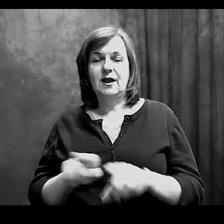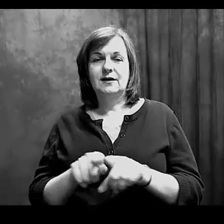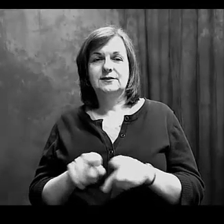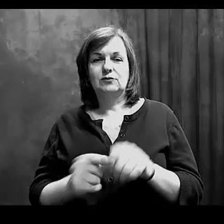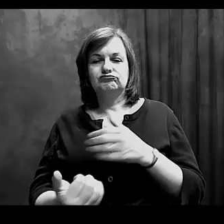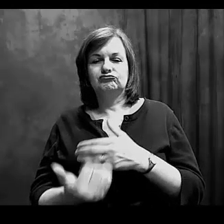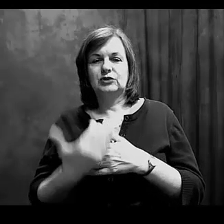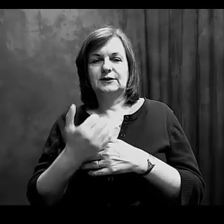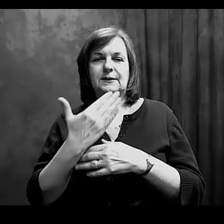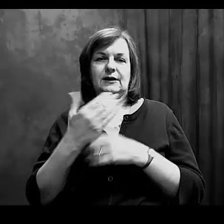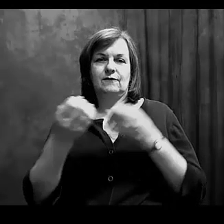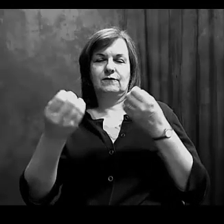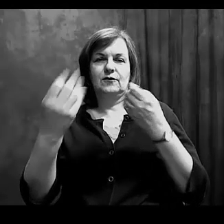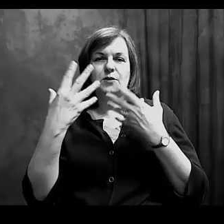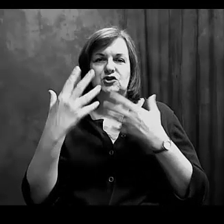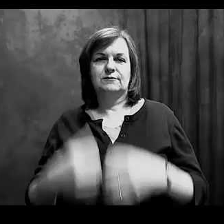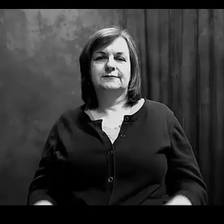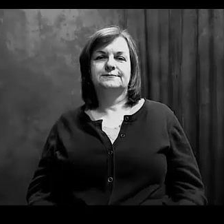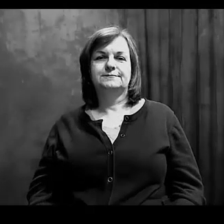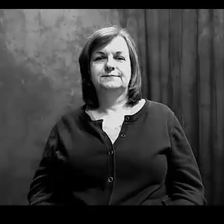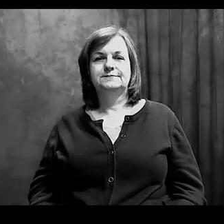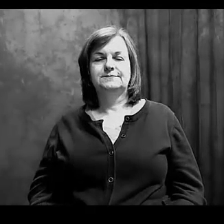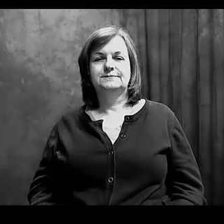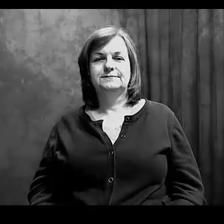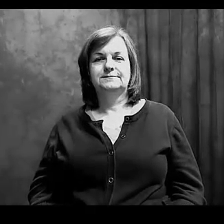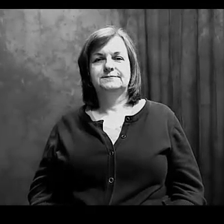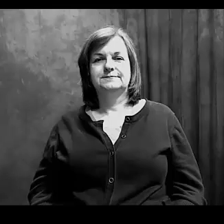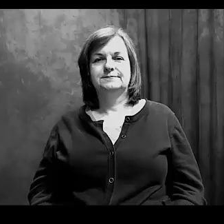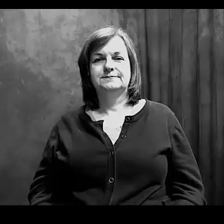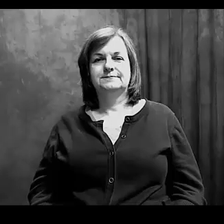and transmitting information.